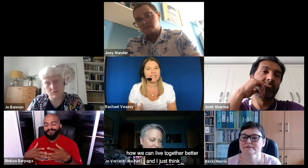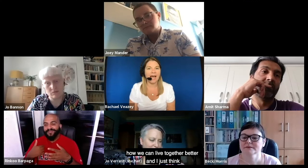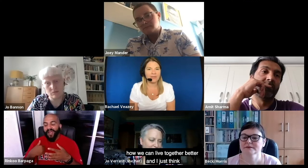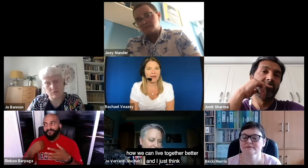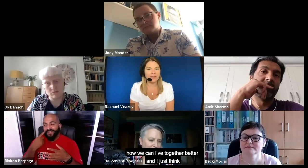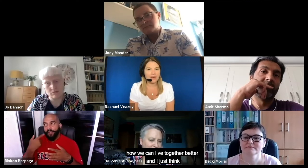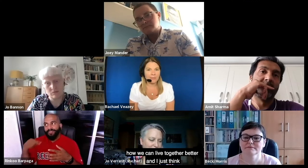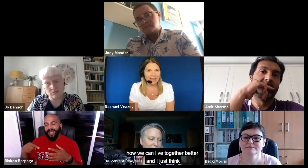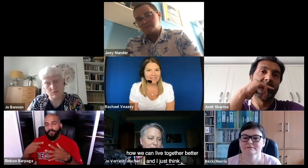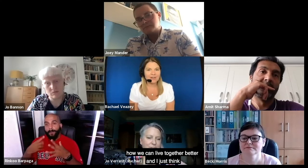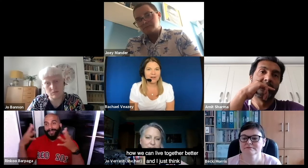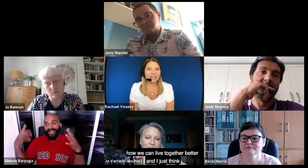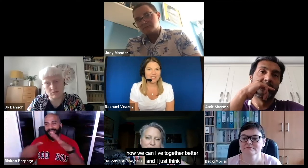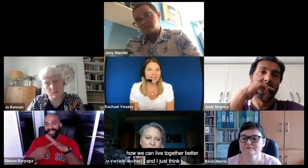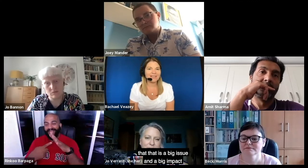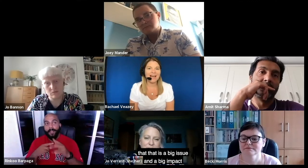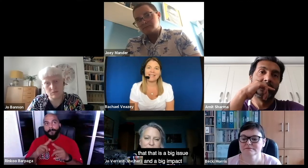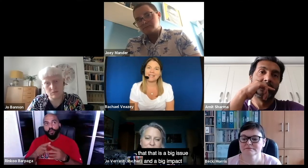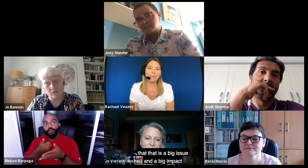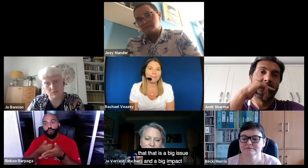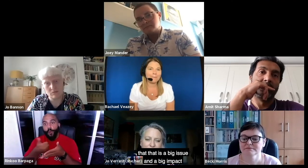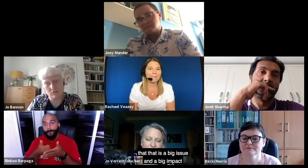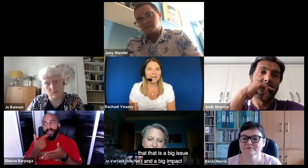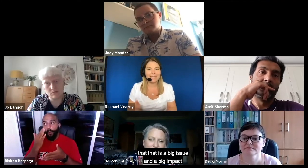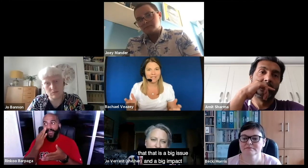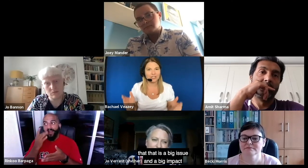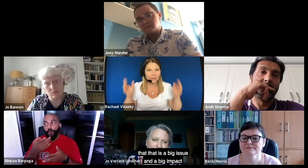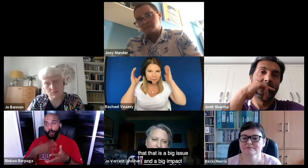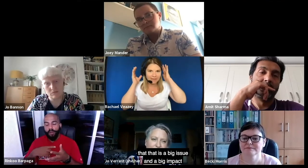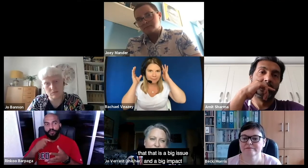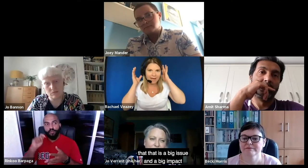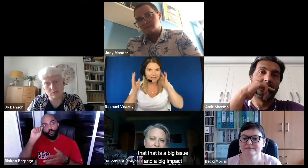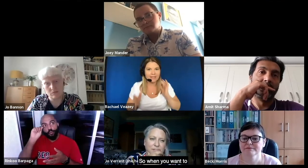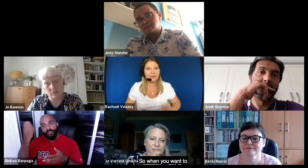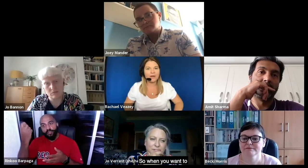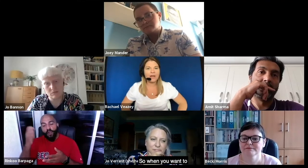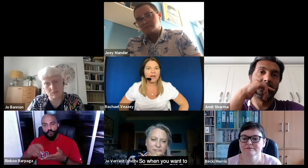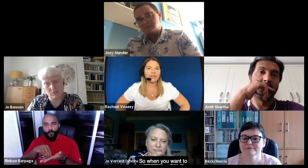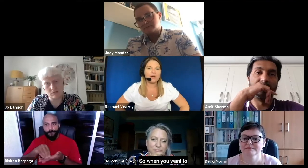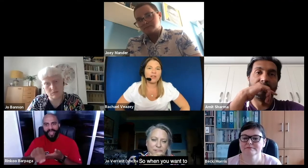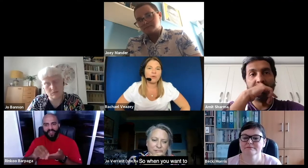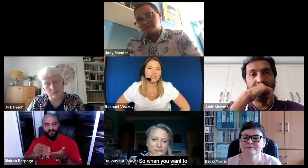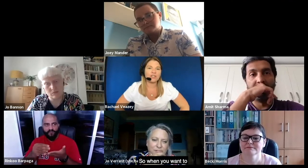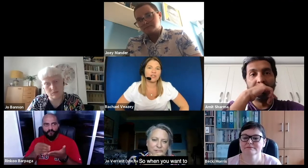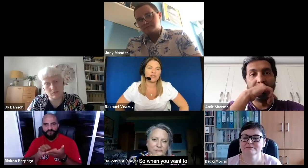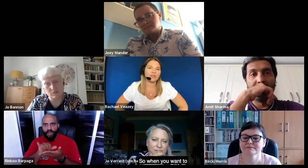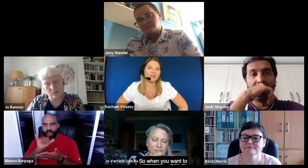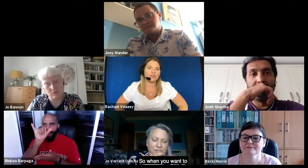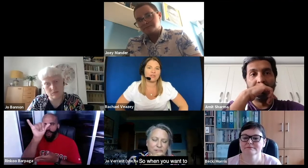live together better. And I just think that is a big issue and a big impact. So, you know, when you want